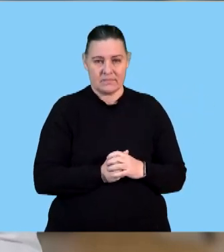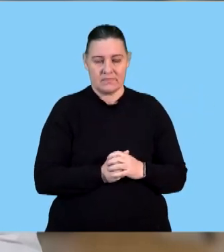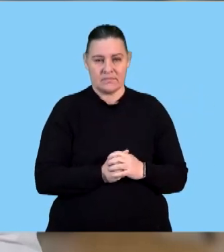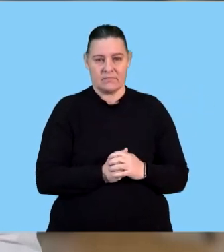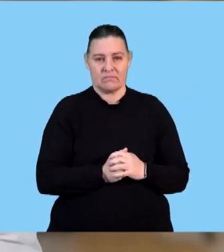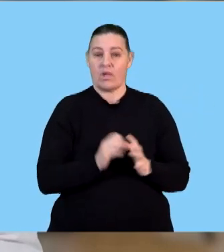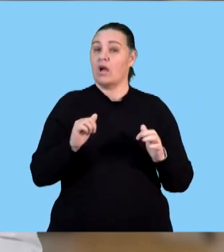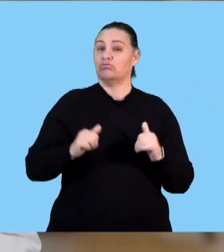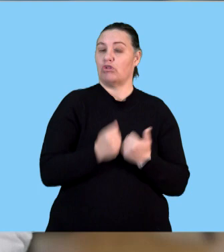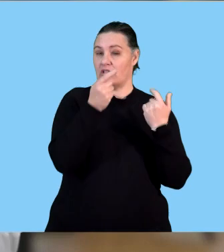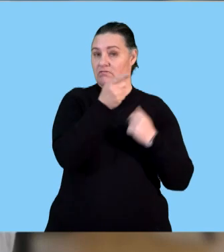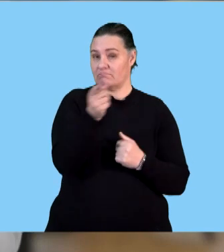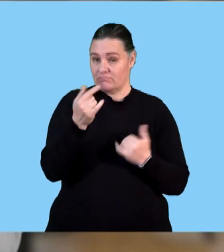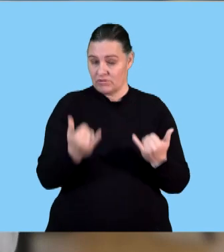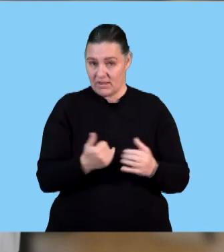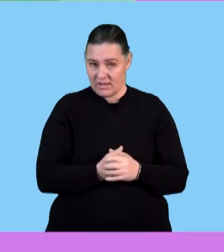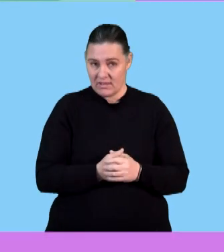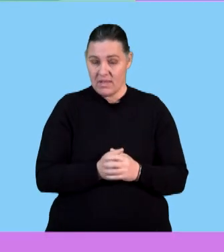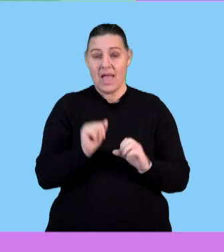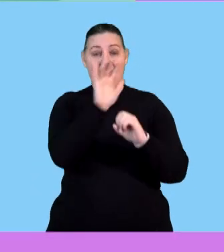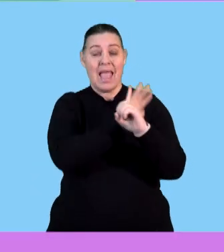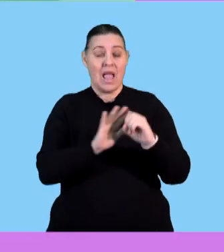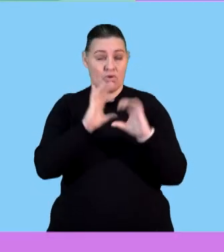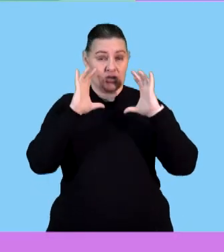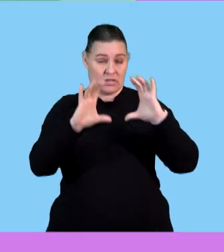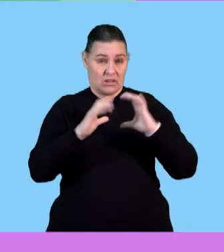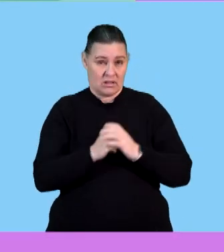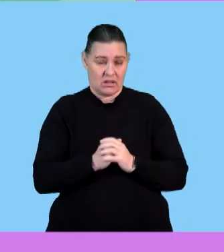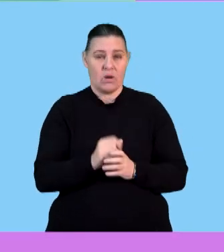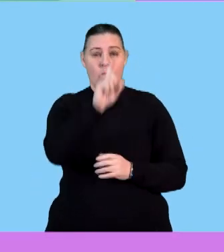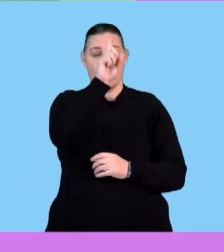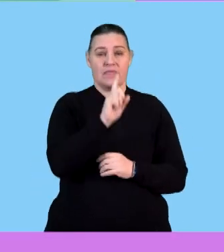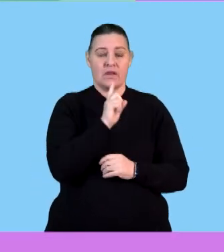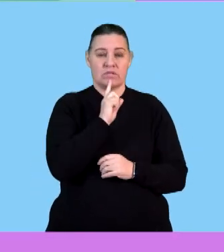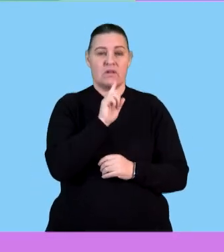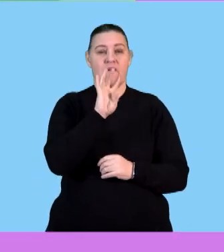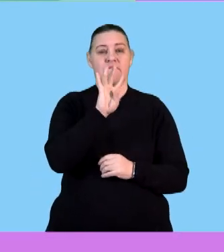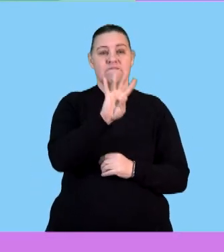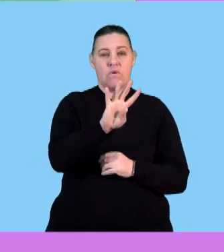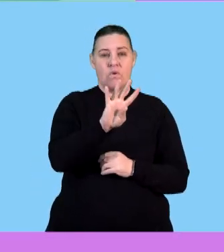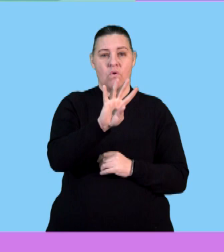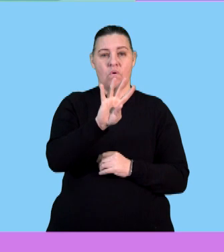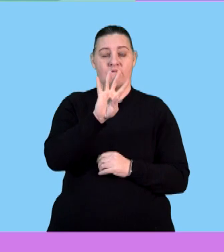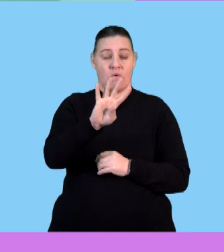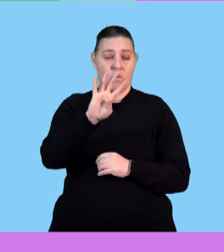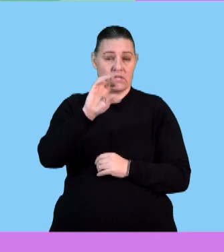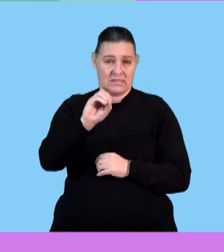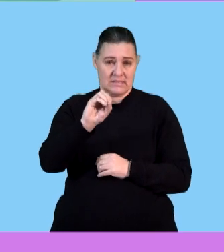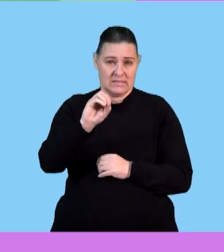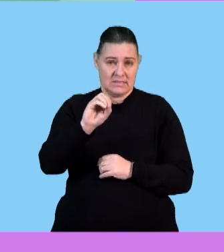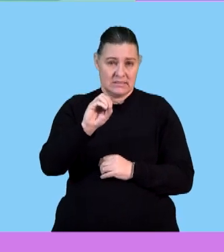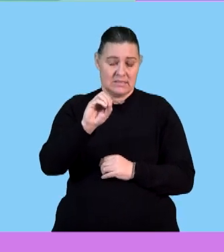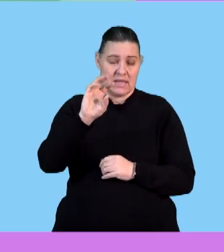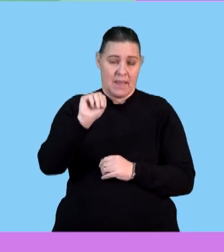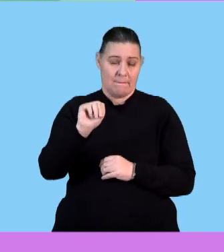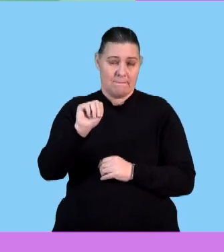Now, challenge for today. The area of a circle is 1,440 meters